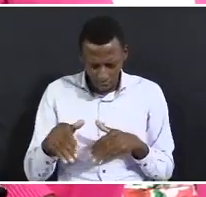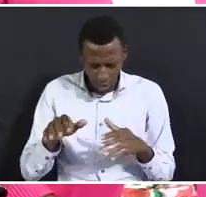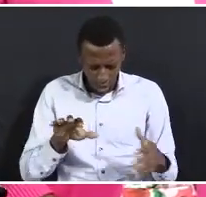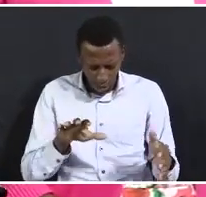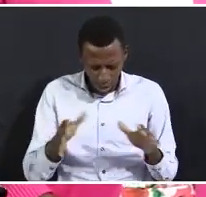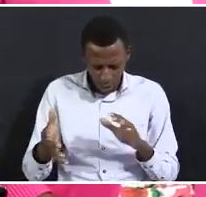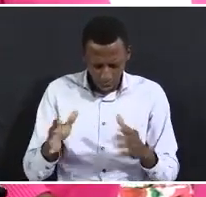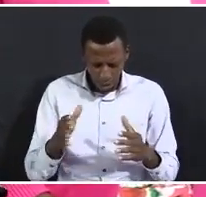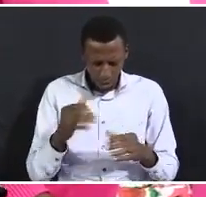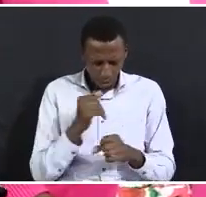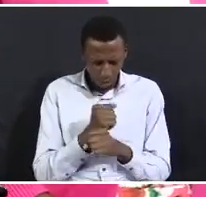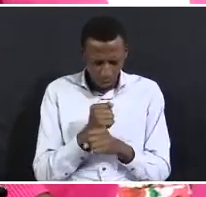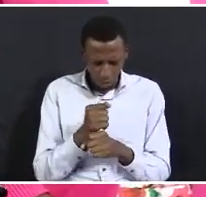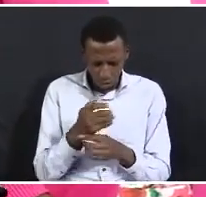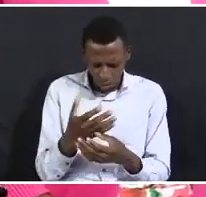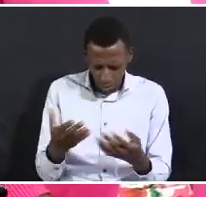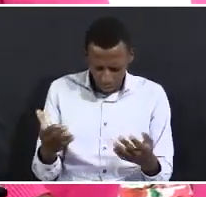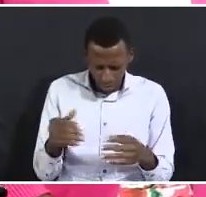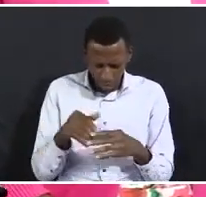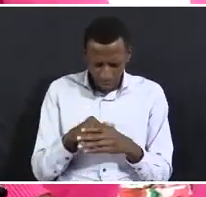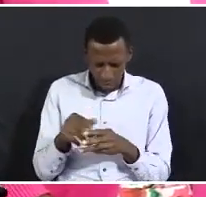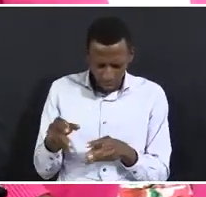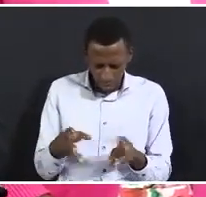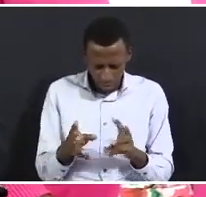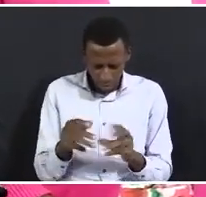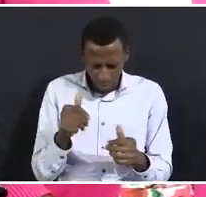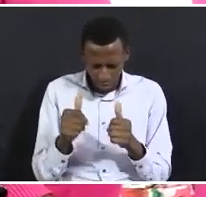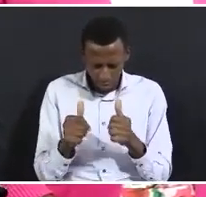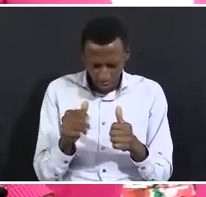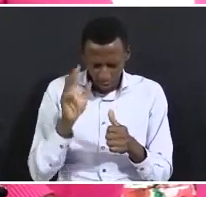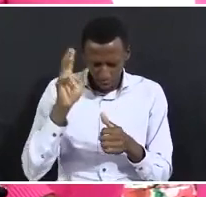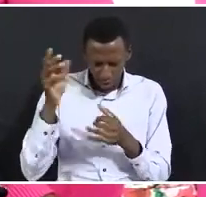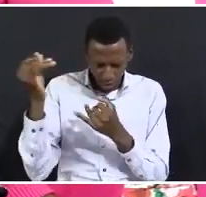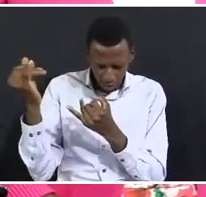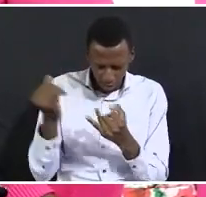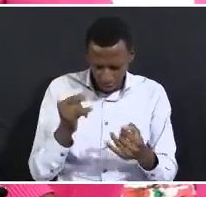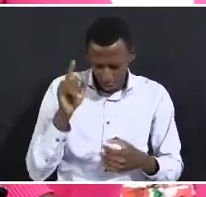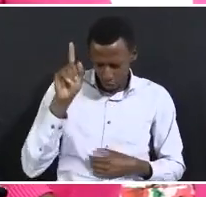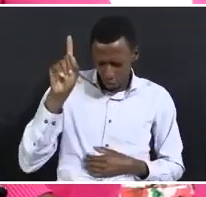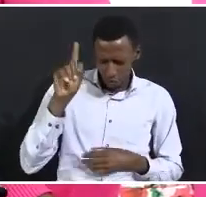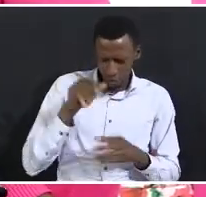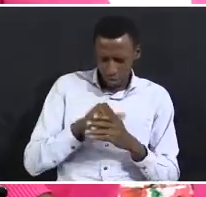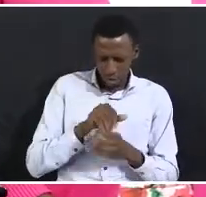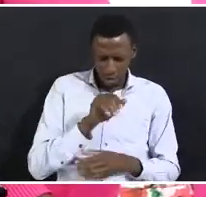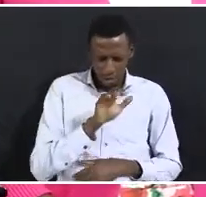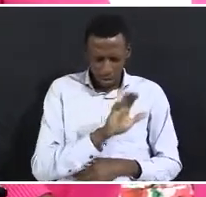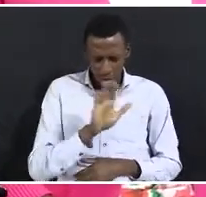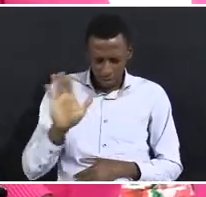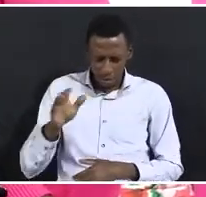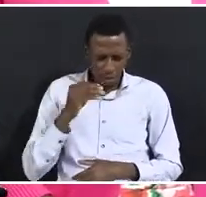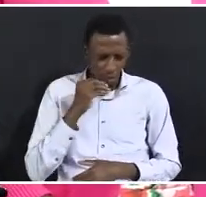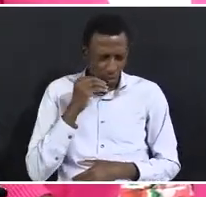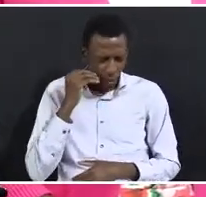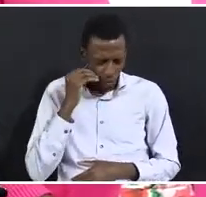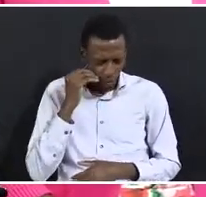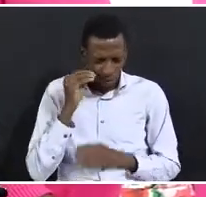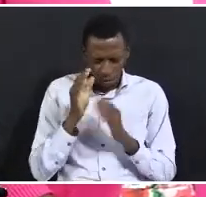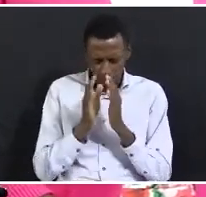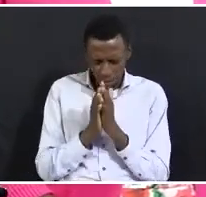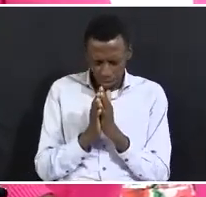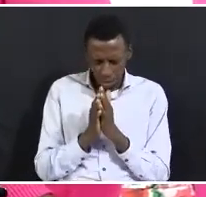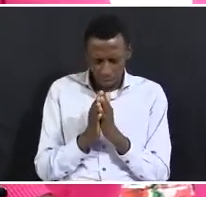it in a manner that will invite you in their homes. How I pray in advance that, my